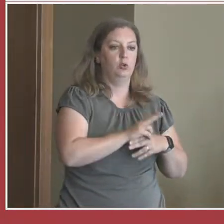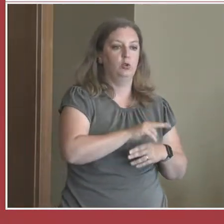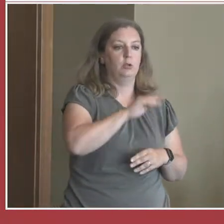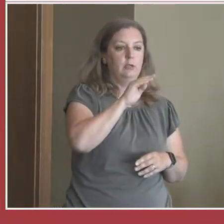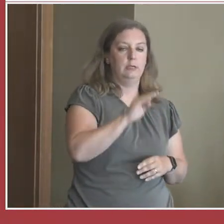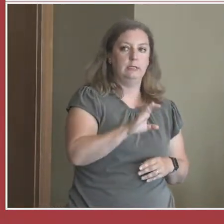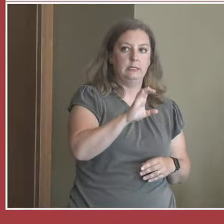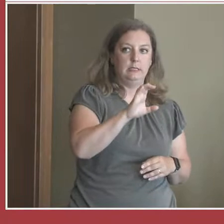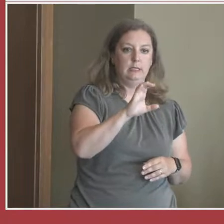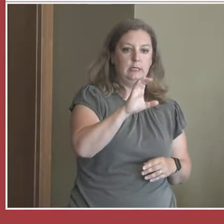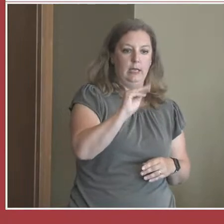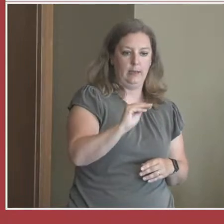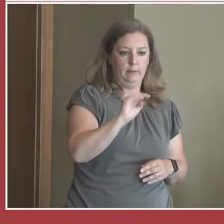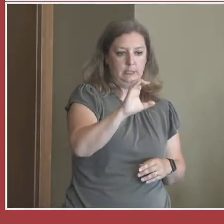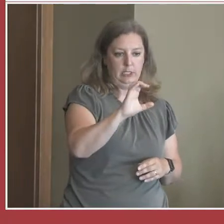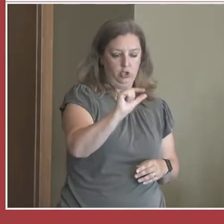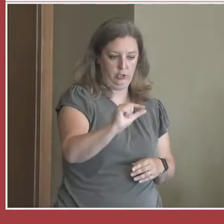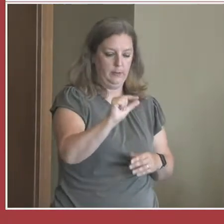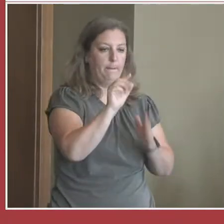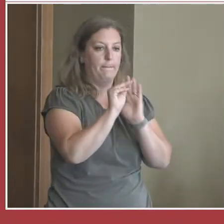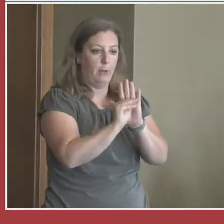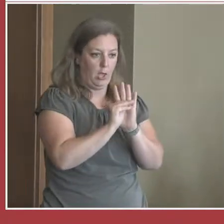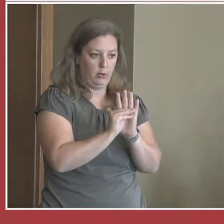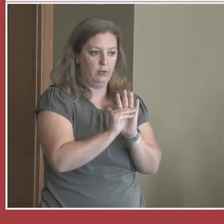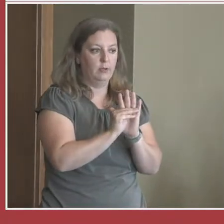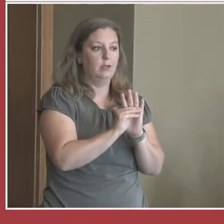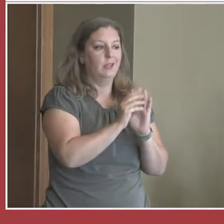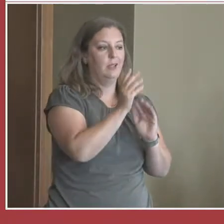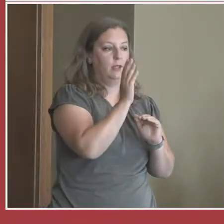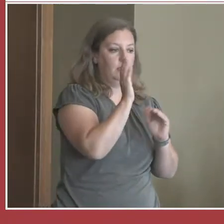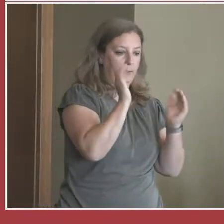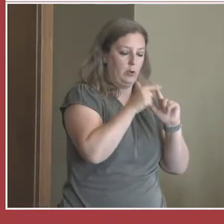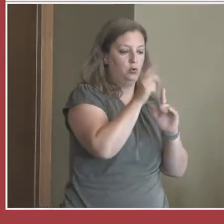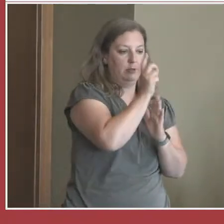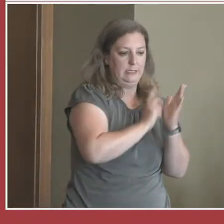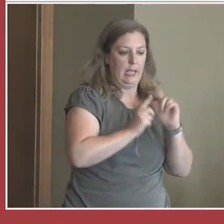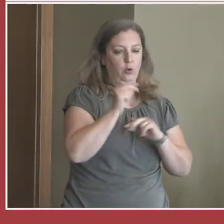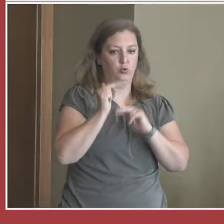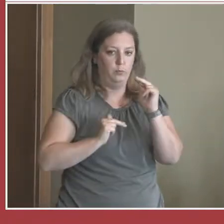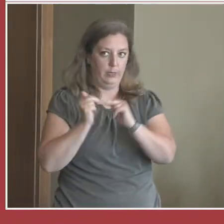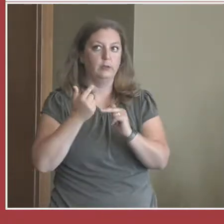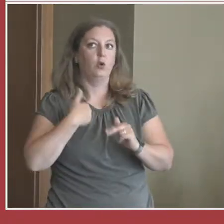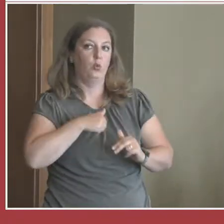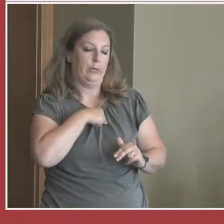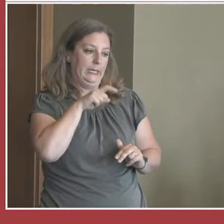CMGC model. Rather than doing a design bid build model, because we needed